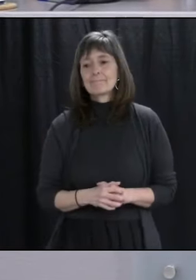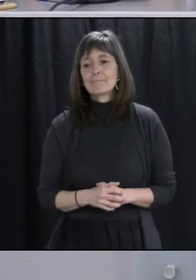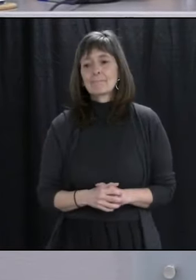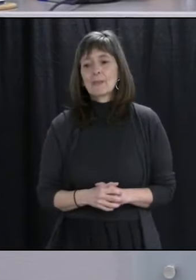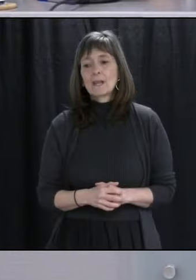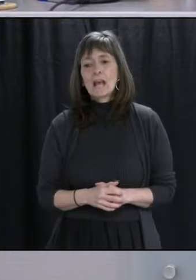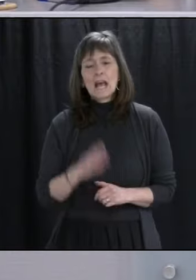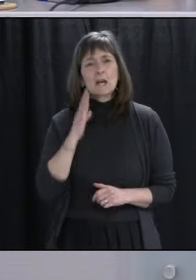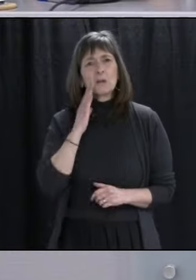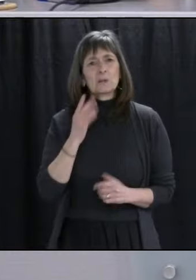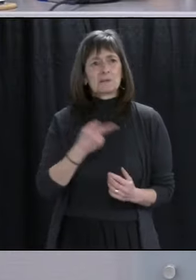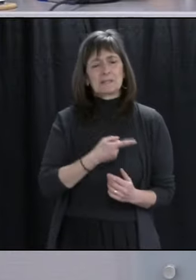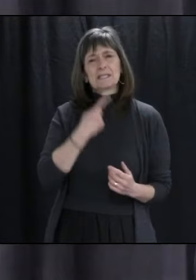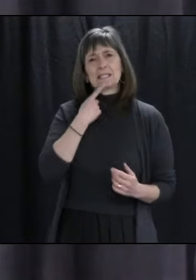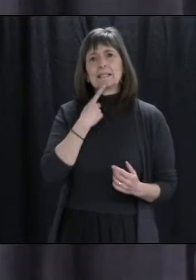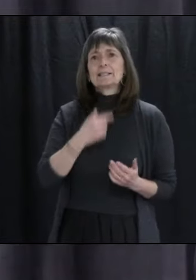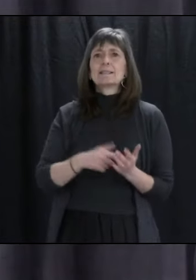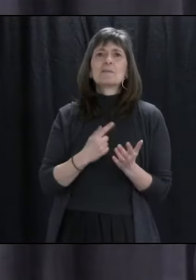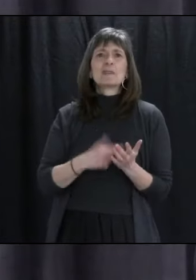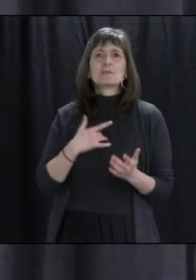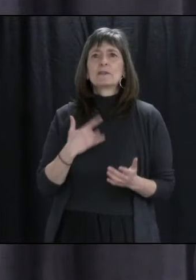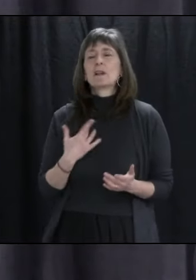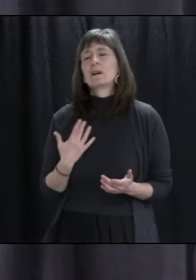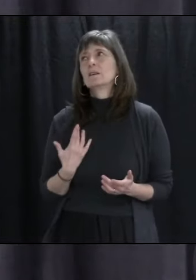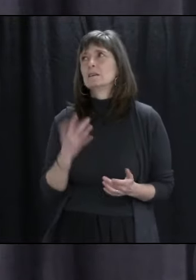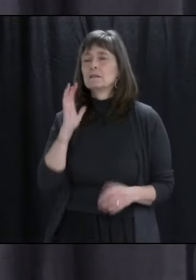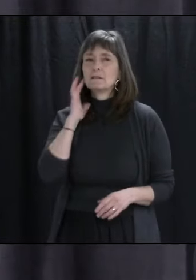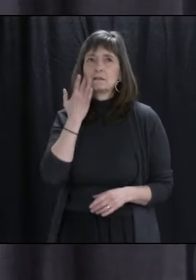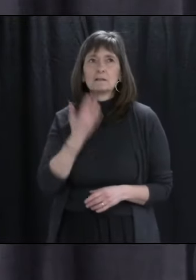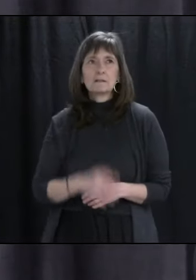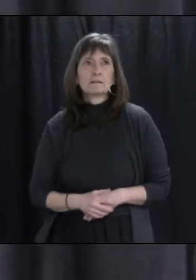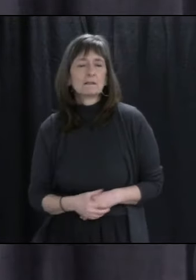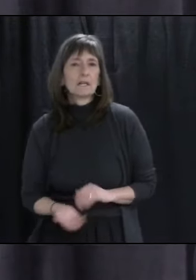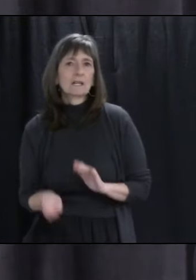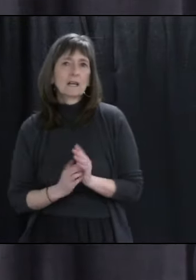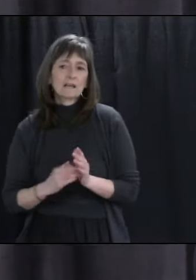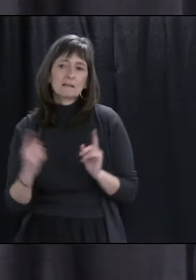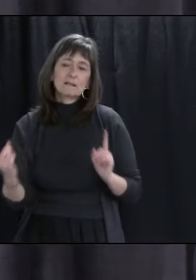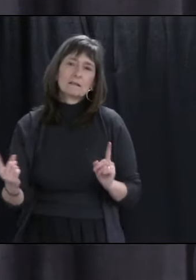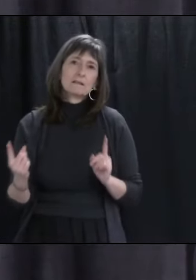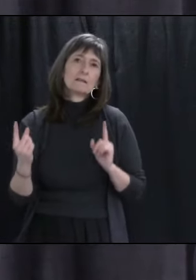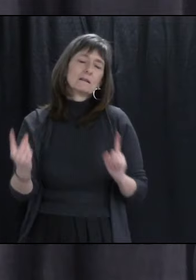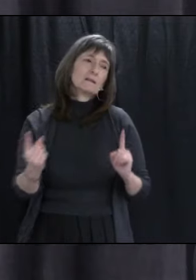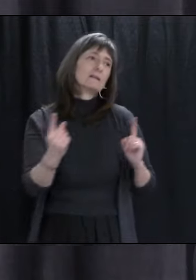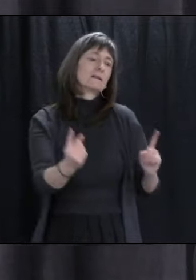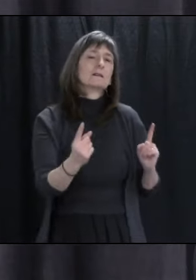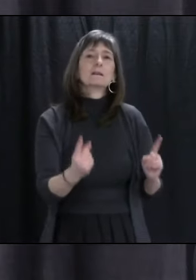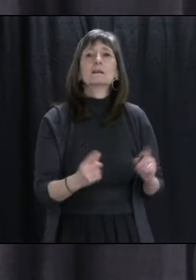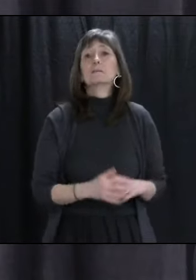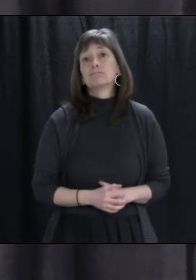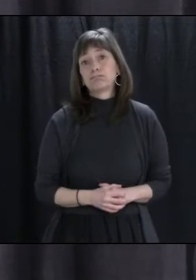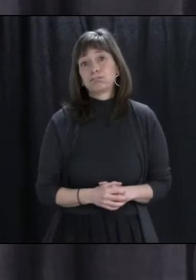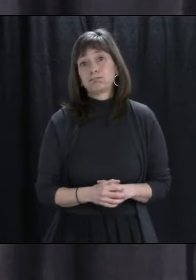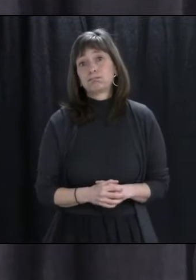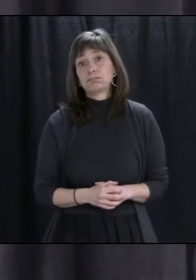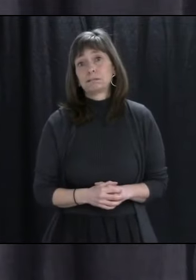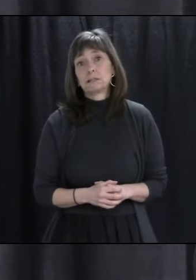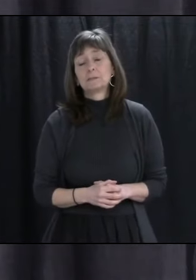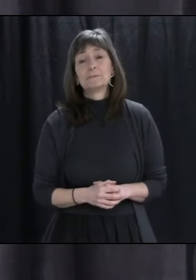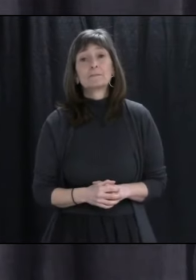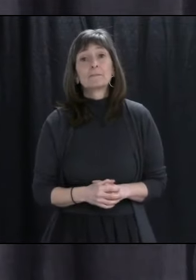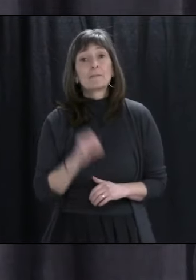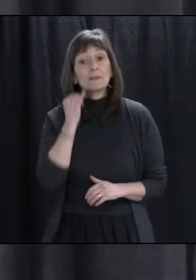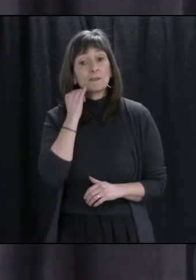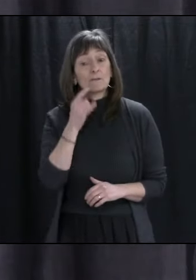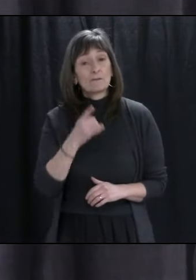maybe people get a little tired about the extreme importance of keeping 6 feet apart. Well, if you're getting